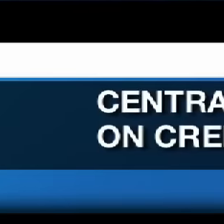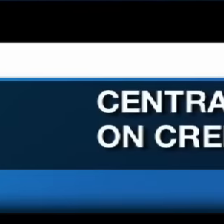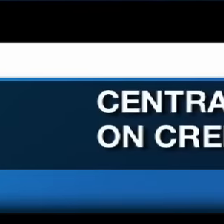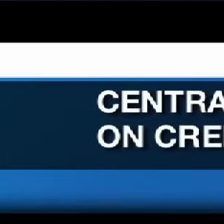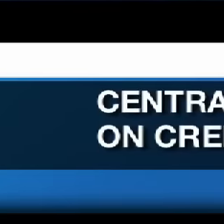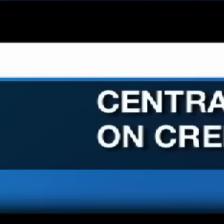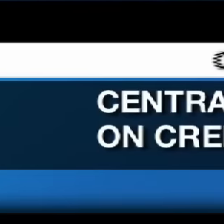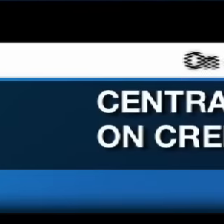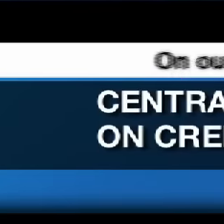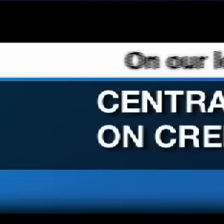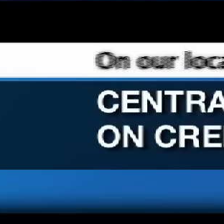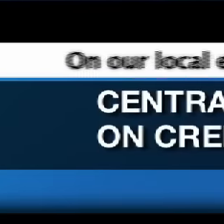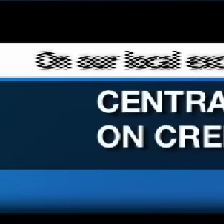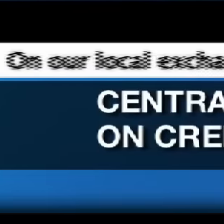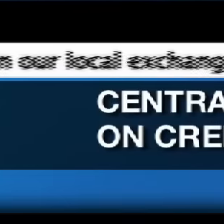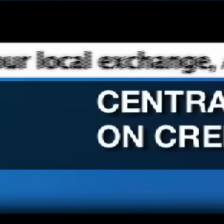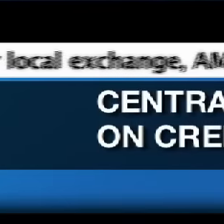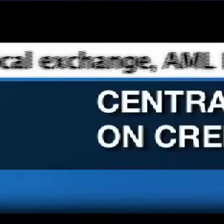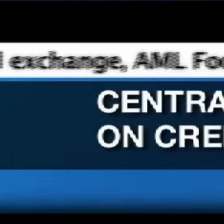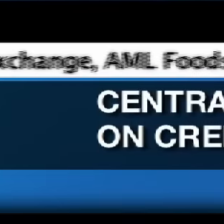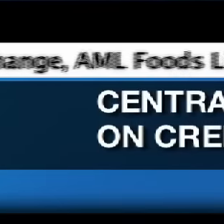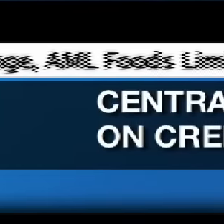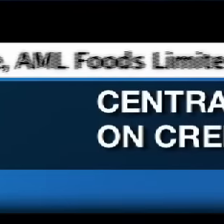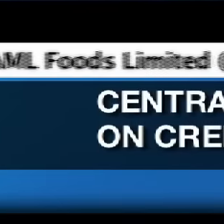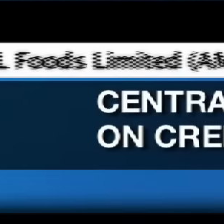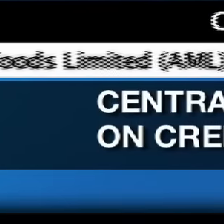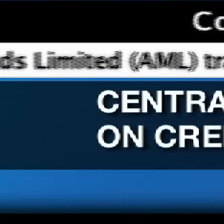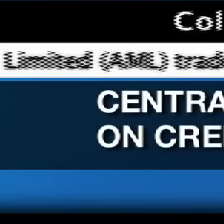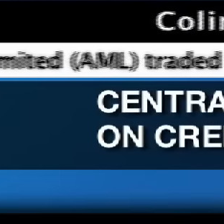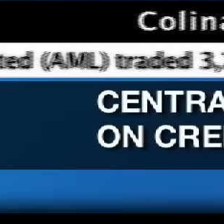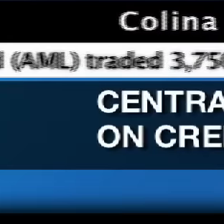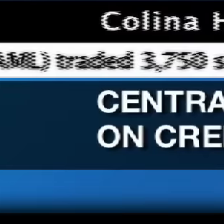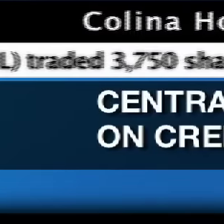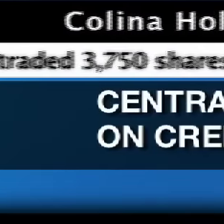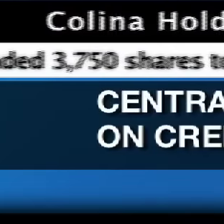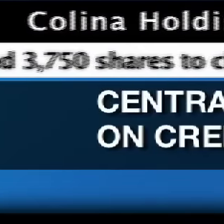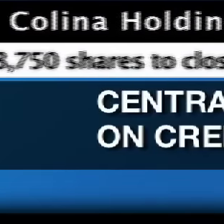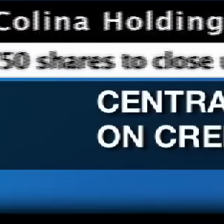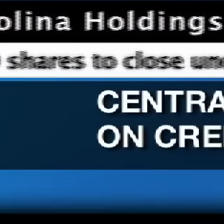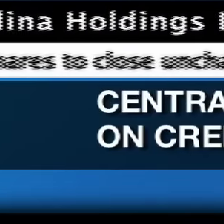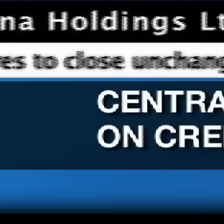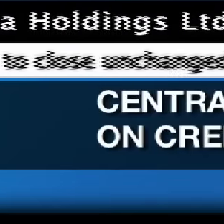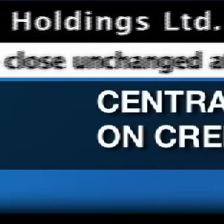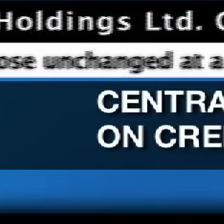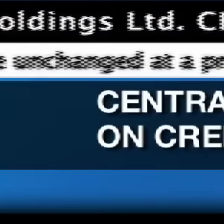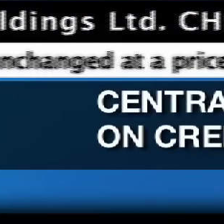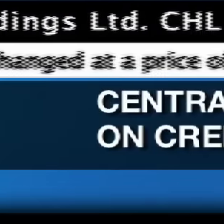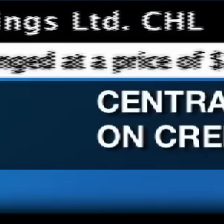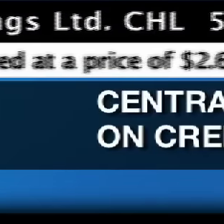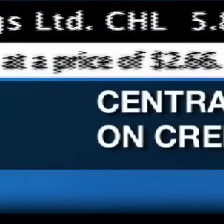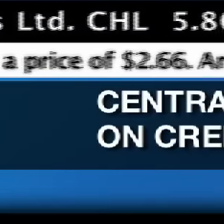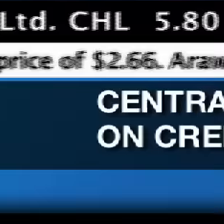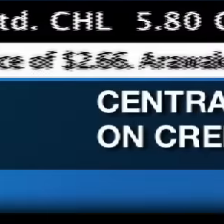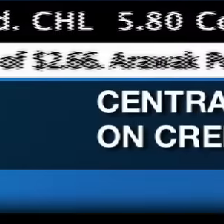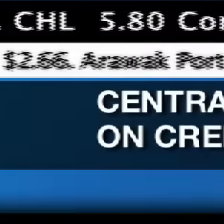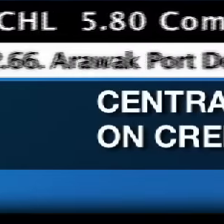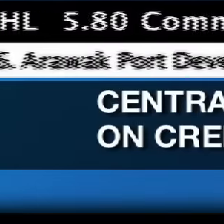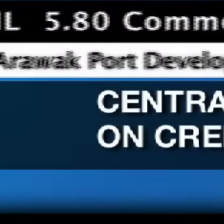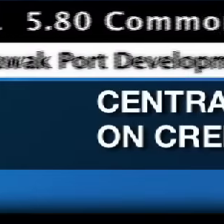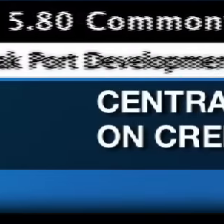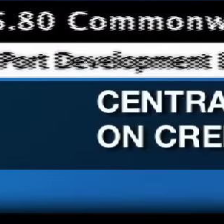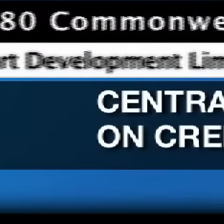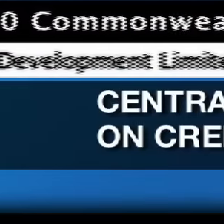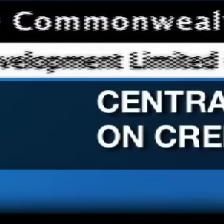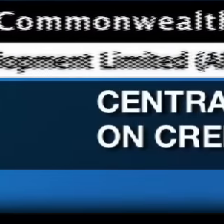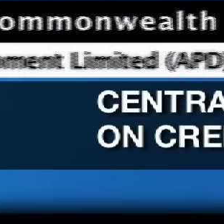Bureau will eliminate an information asymmetry that favors consumers over banks and encourages overborrowing that plunges Bahamians